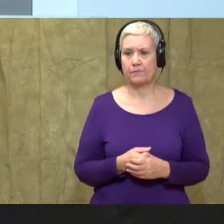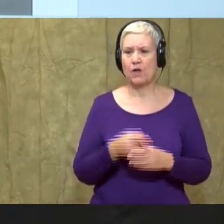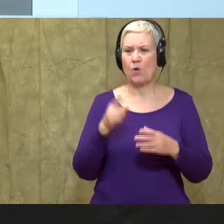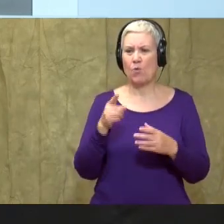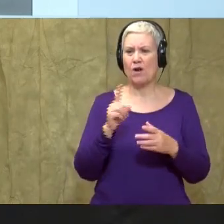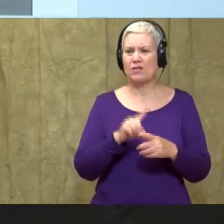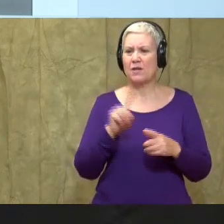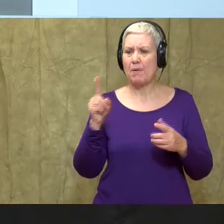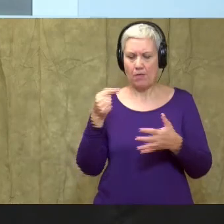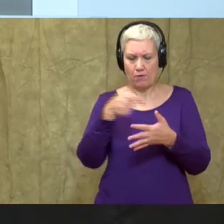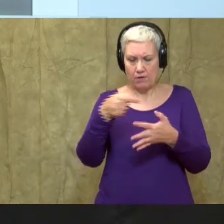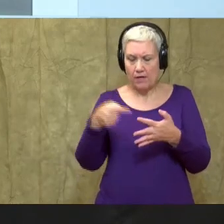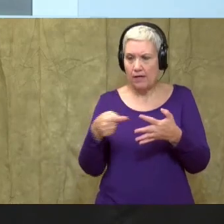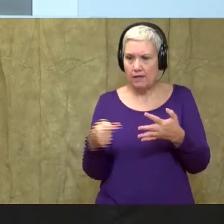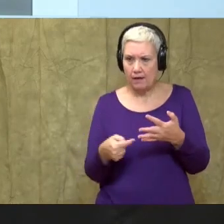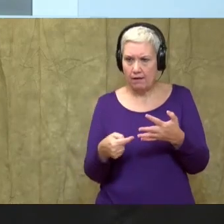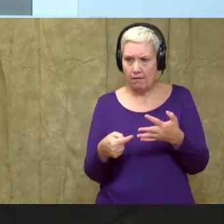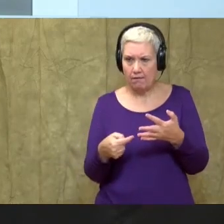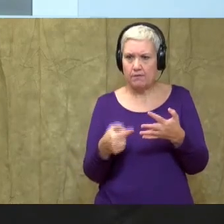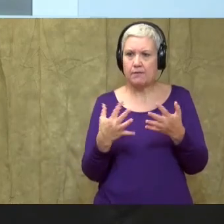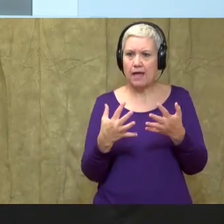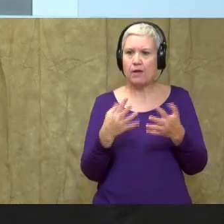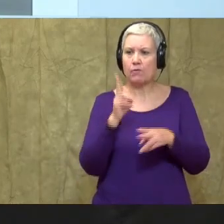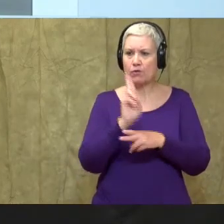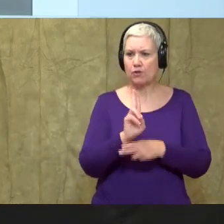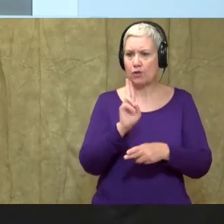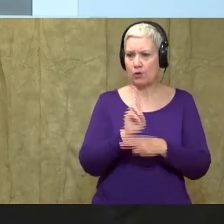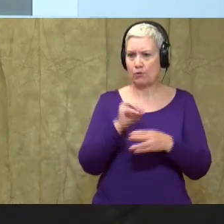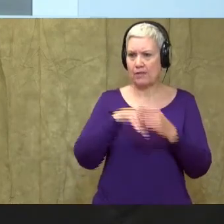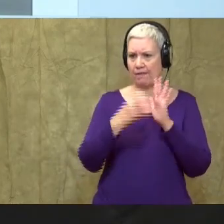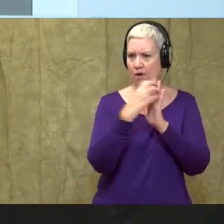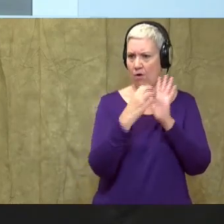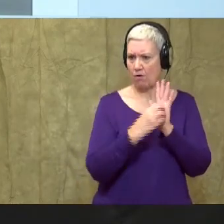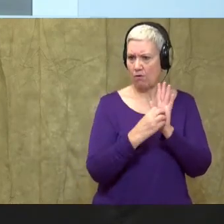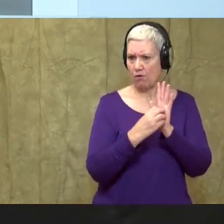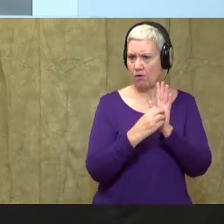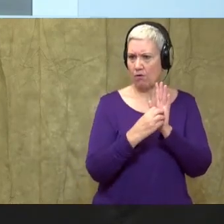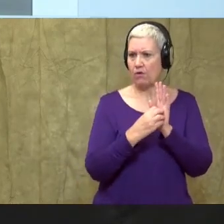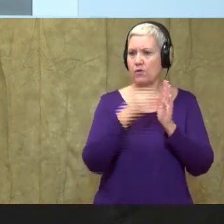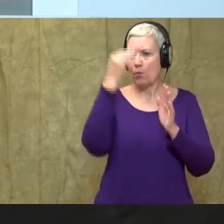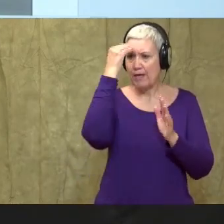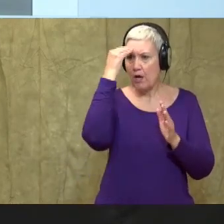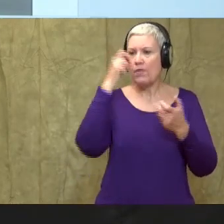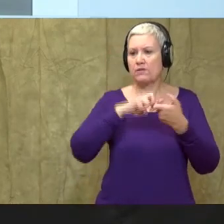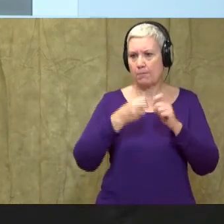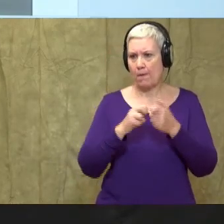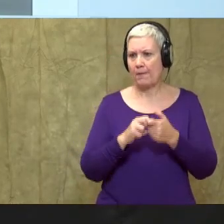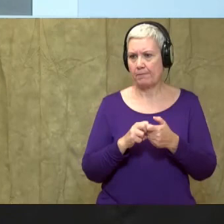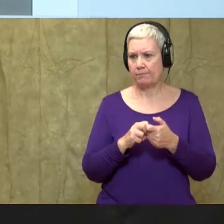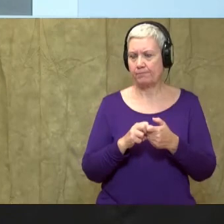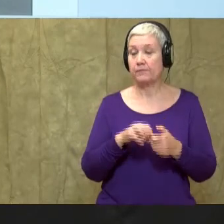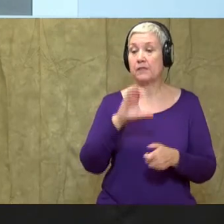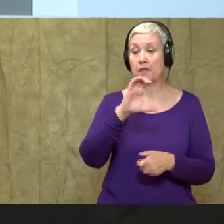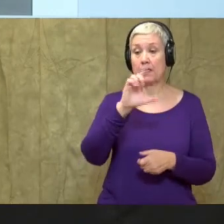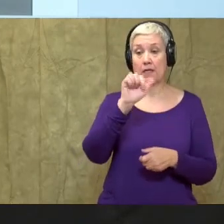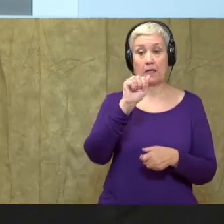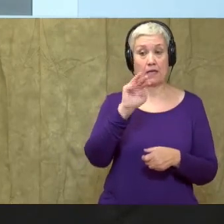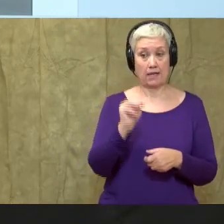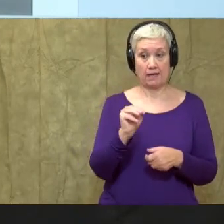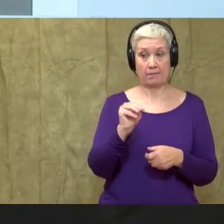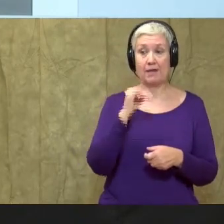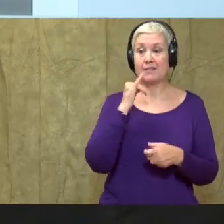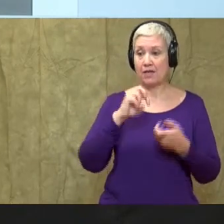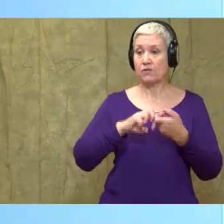this author uses to get that point down? We know what our claim is. The claim is that these pythons